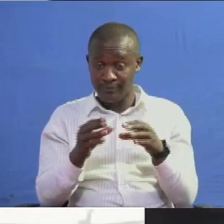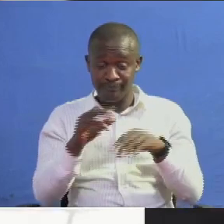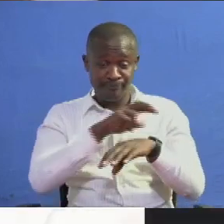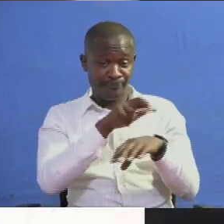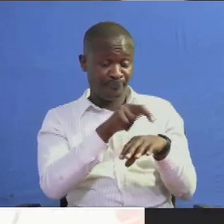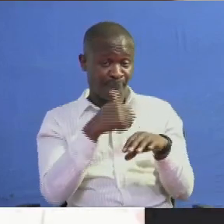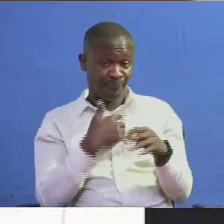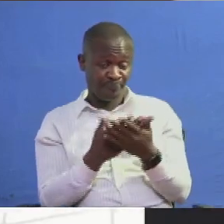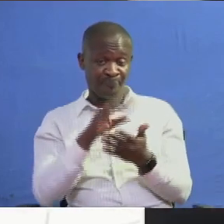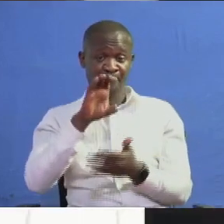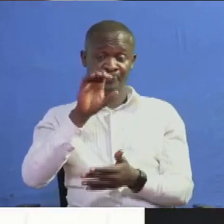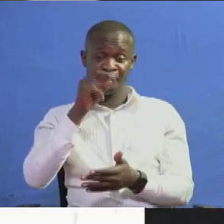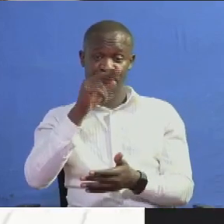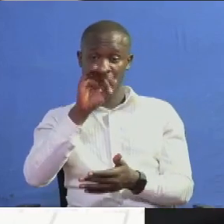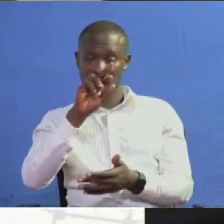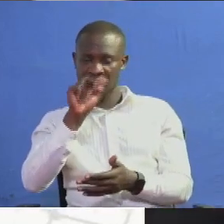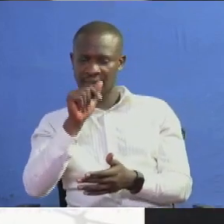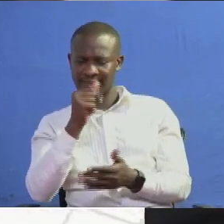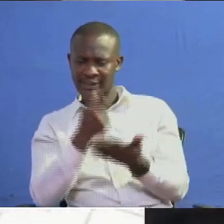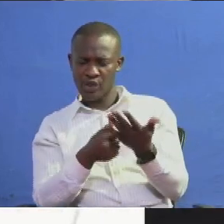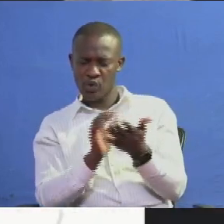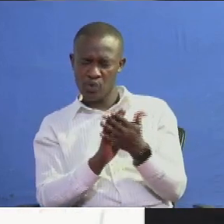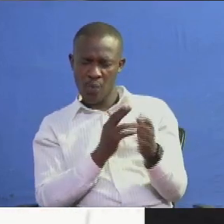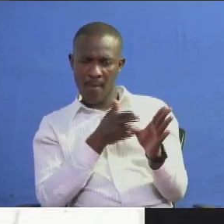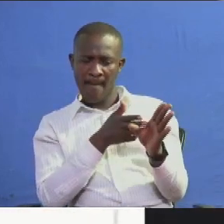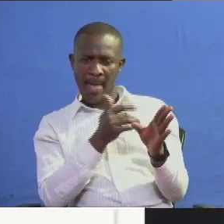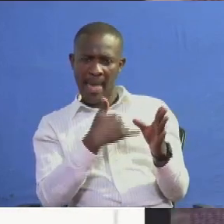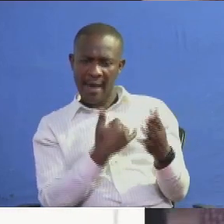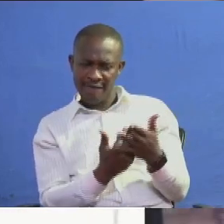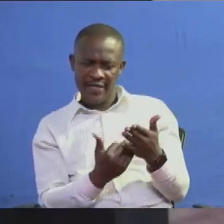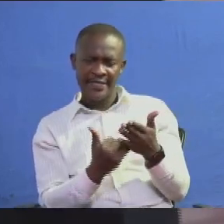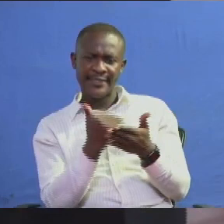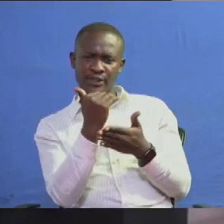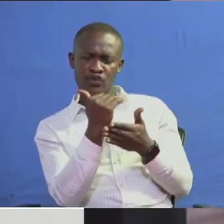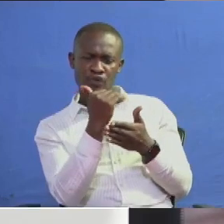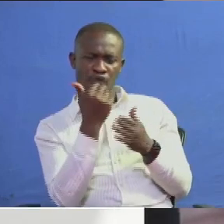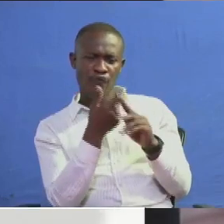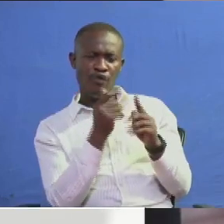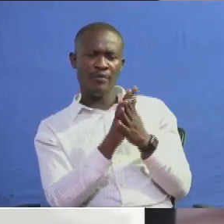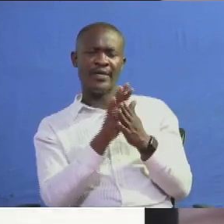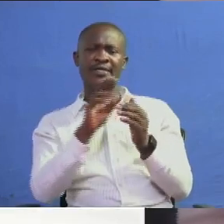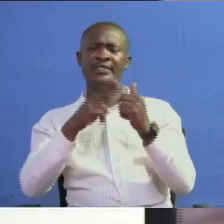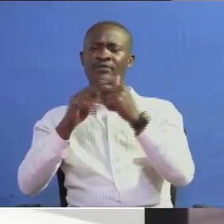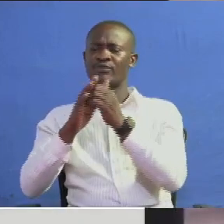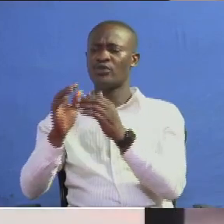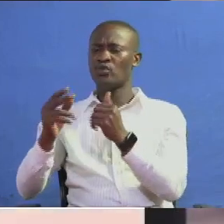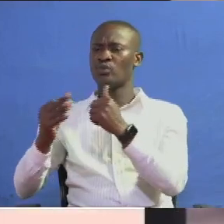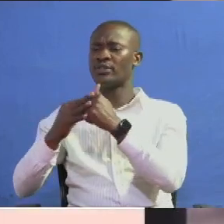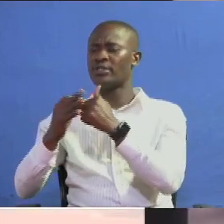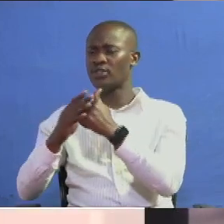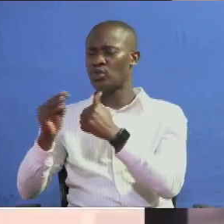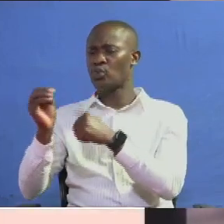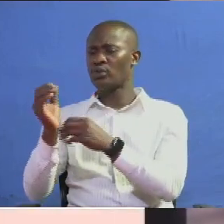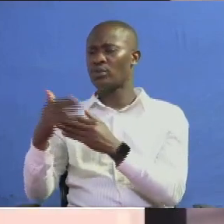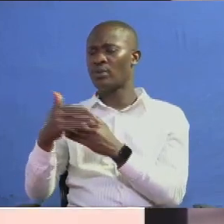today, Chirchir stated that the cost of petroleum products has increased from $70 to $90 per